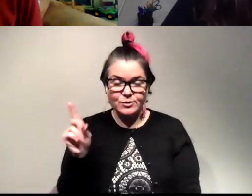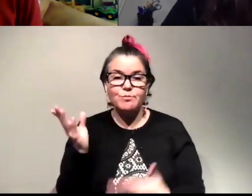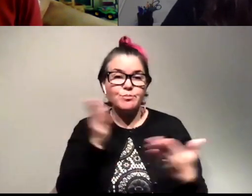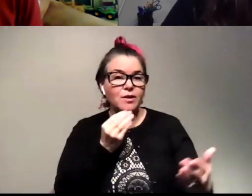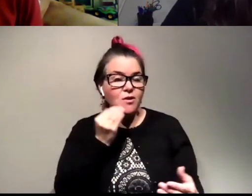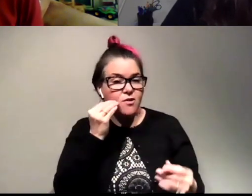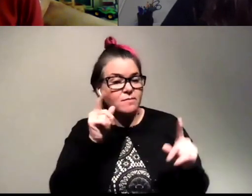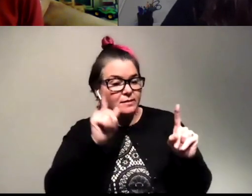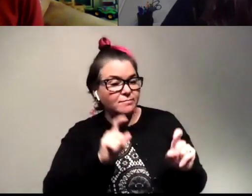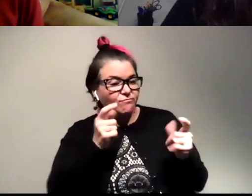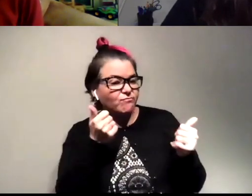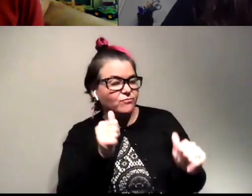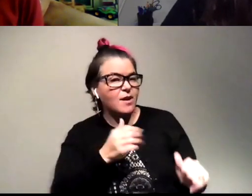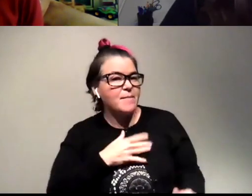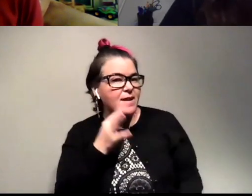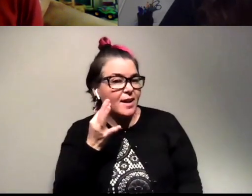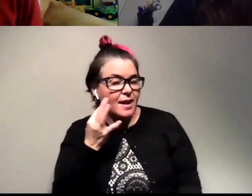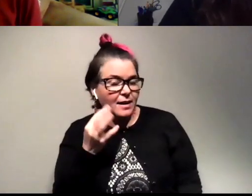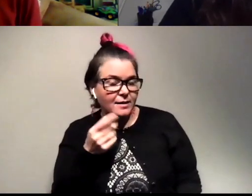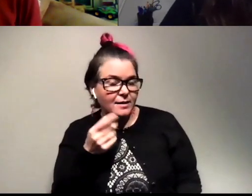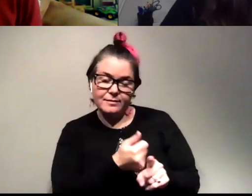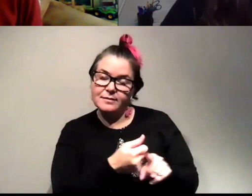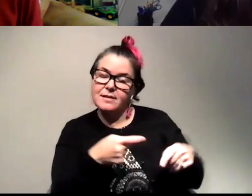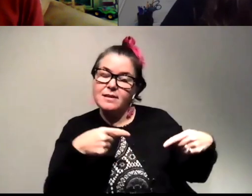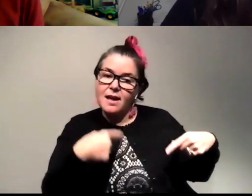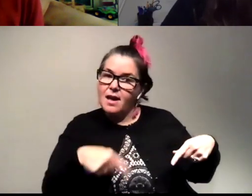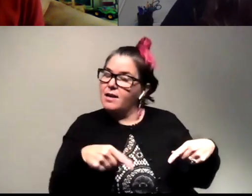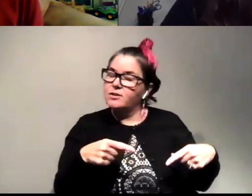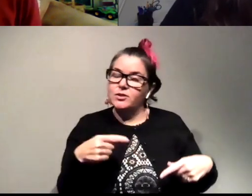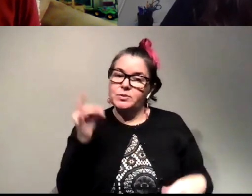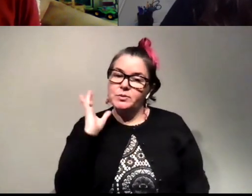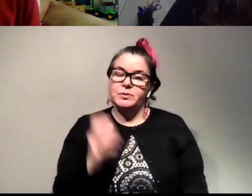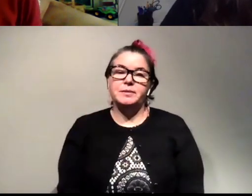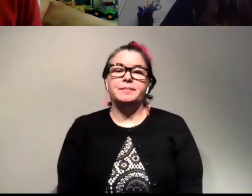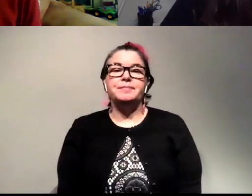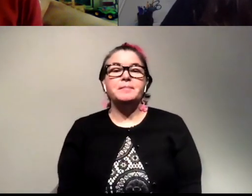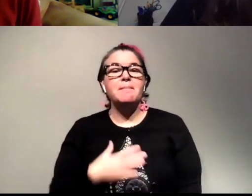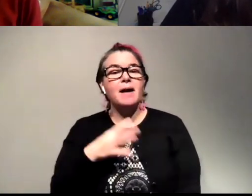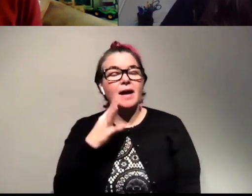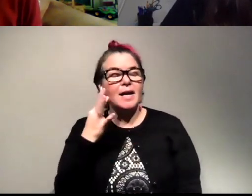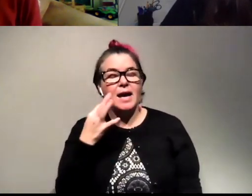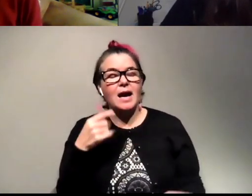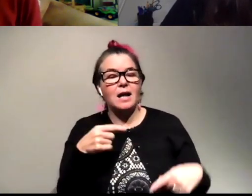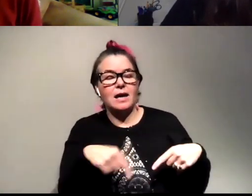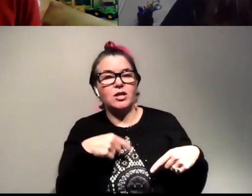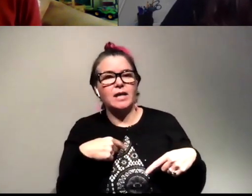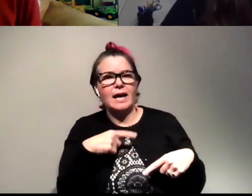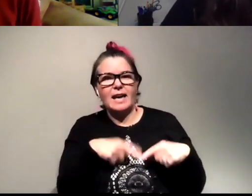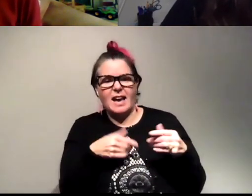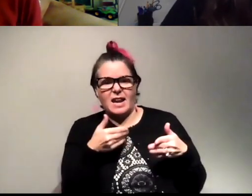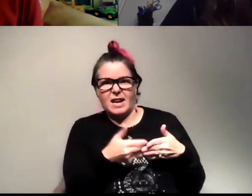home to try on my cat, who is also extremely anxious. Now, my cat is so anxious that I can't get near her